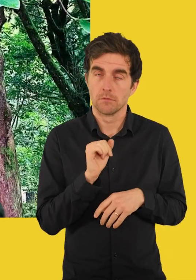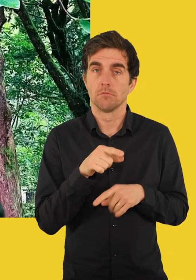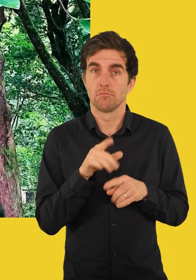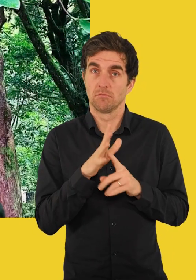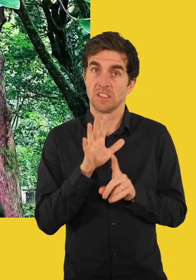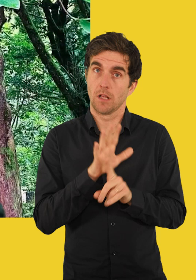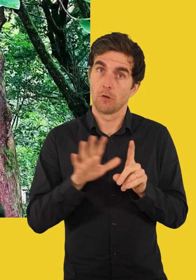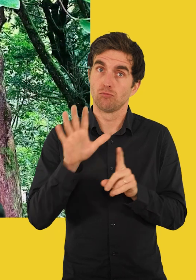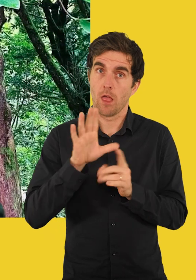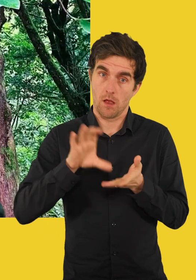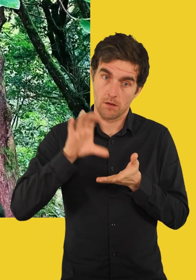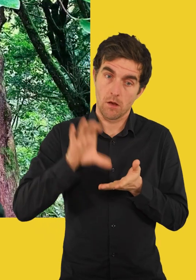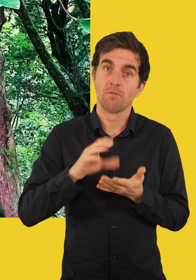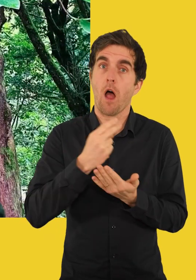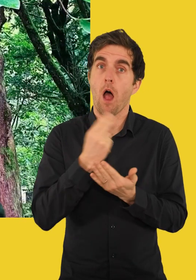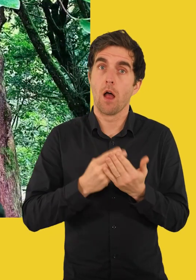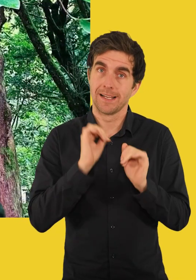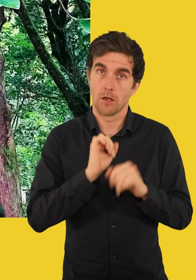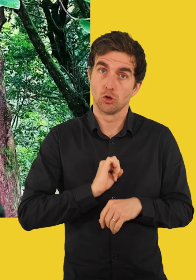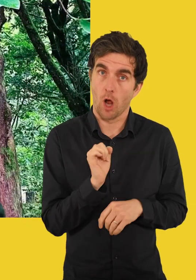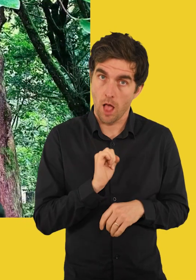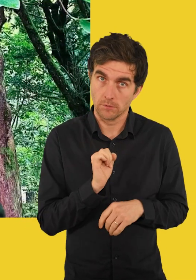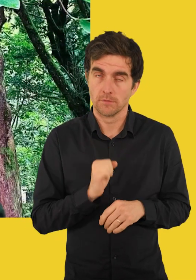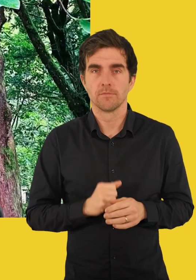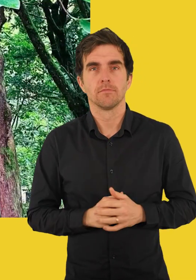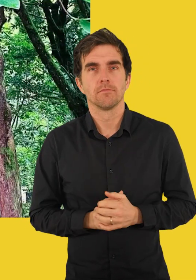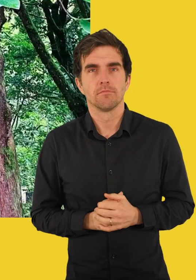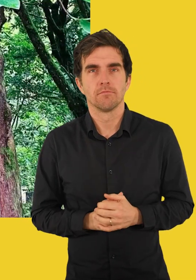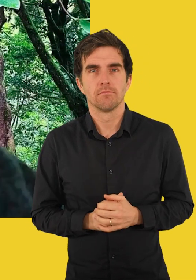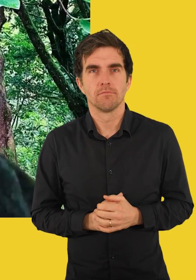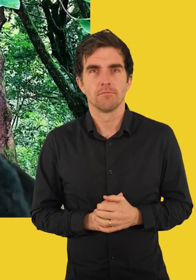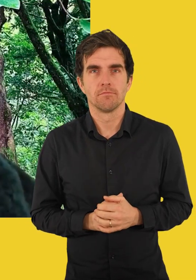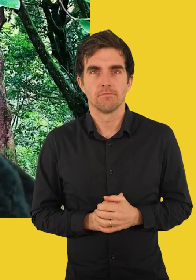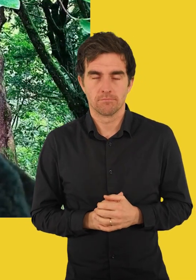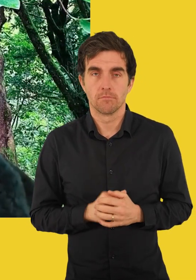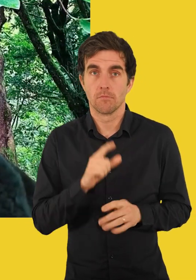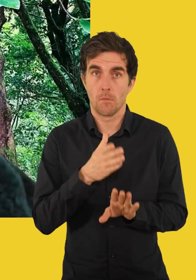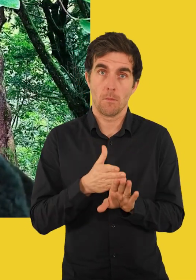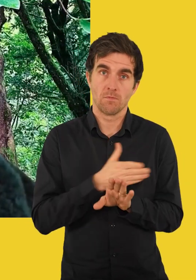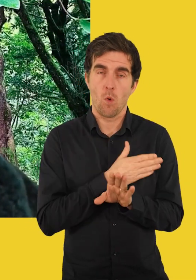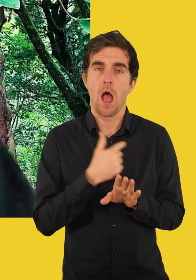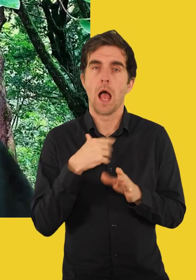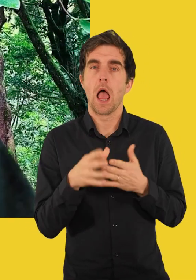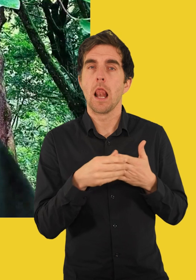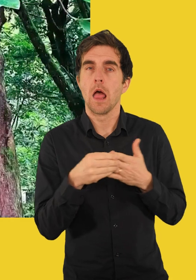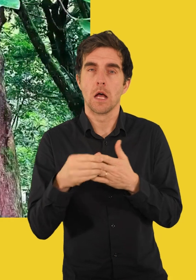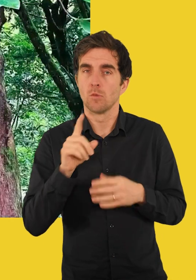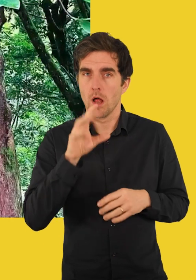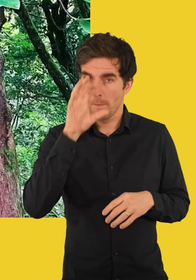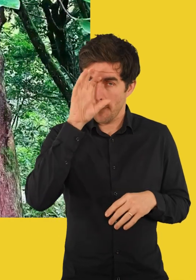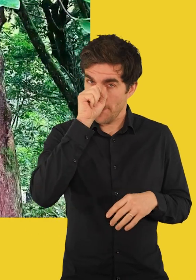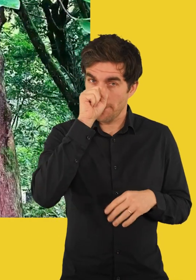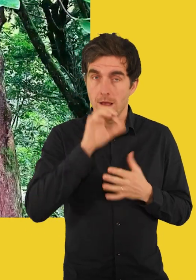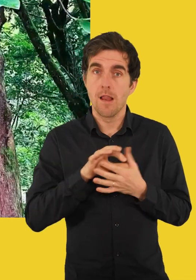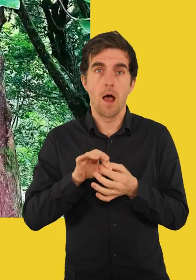which is the national funder for arts for Scotland. And prior to this, I led Remembering